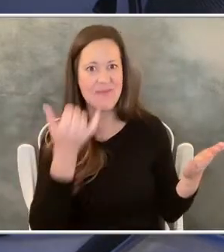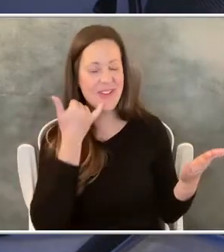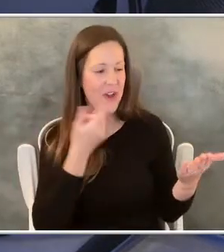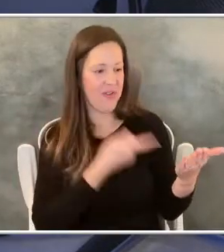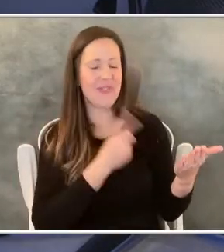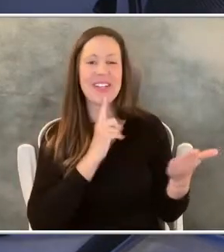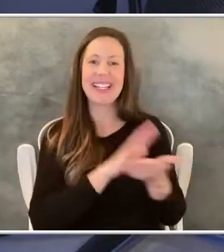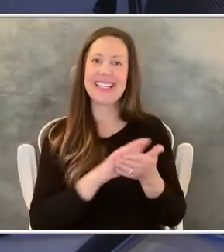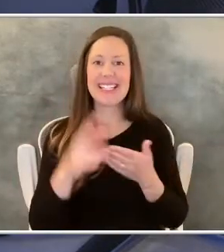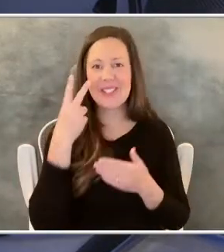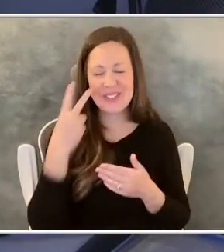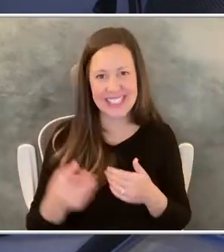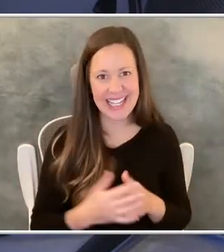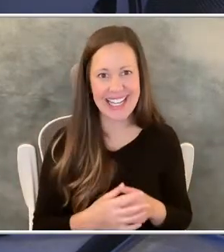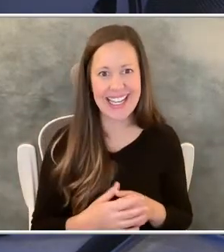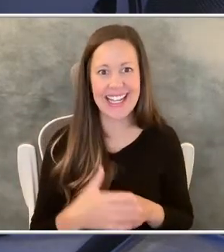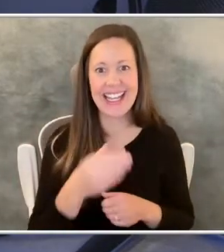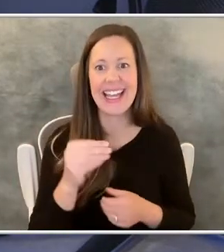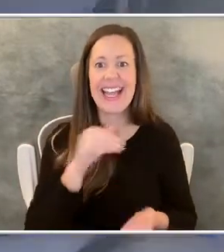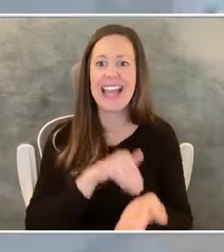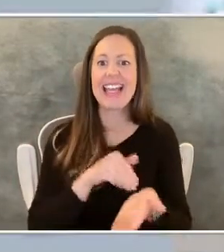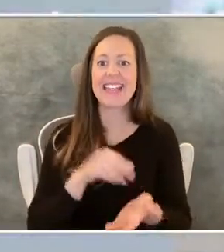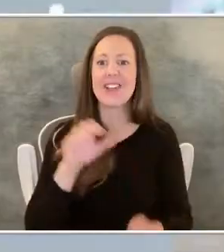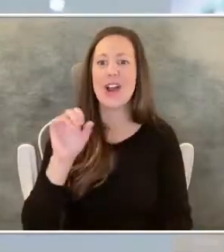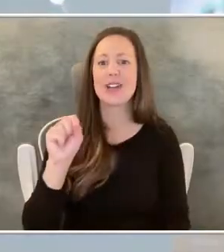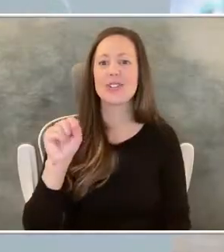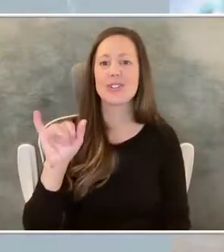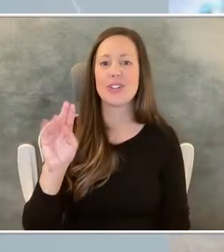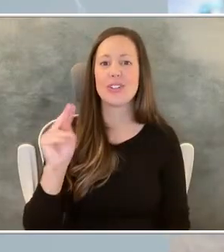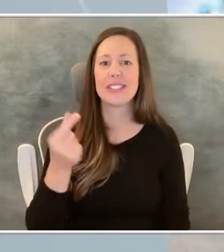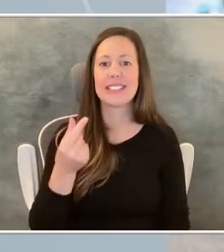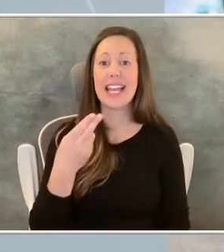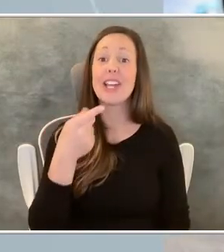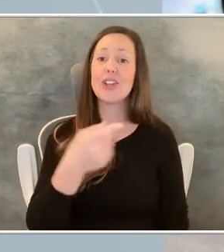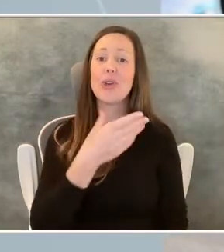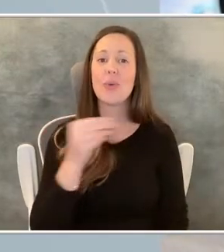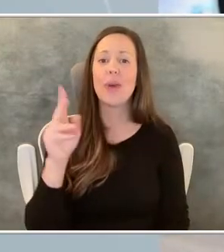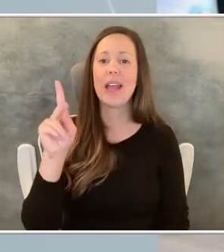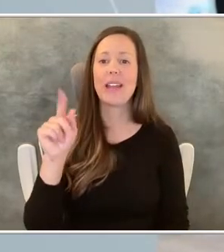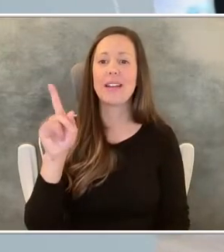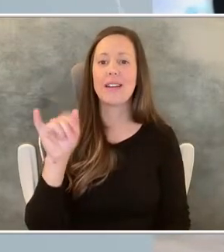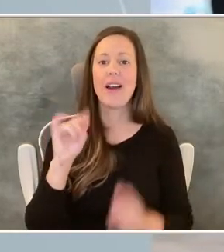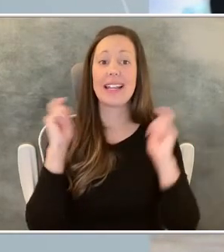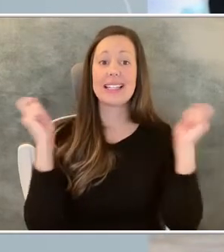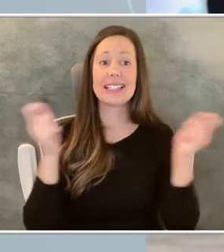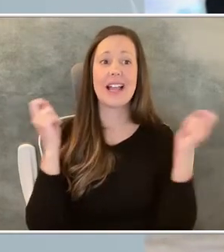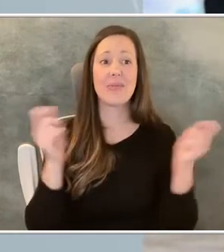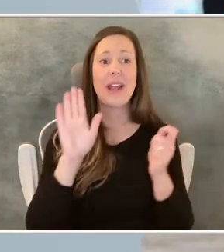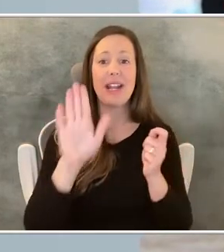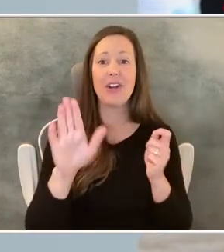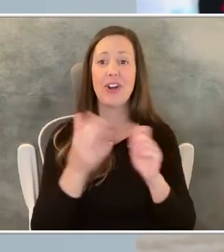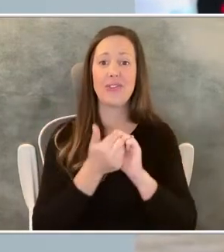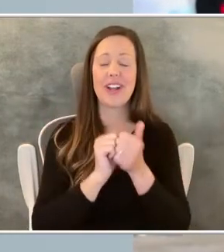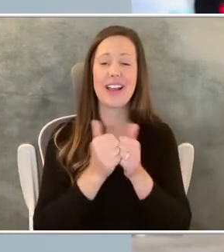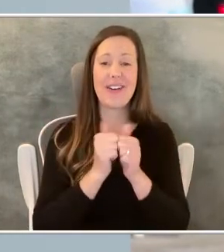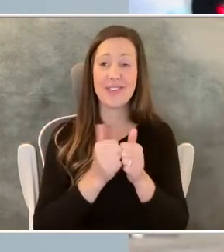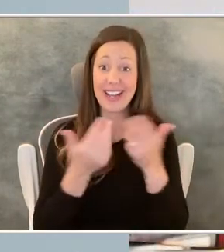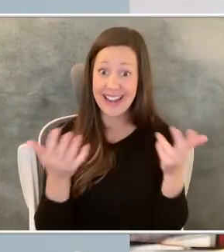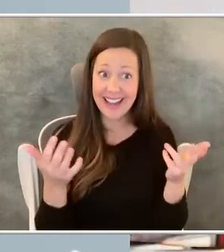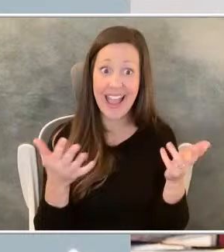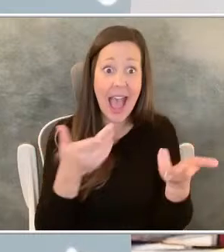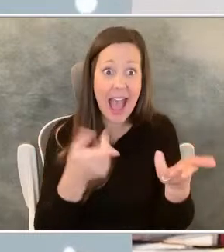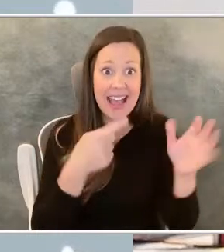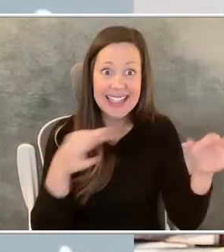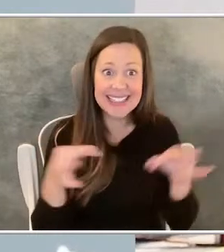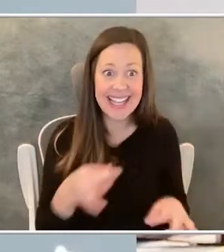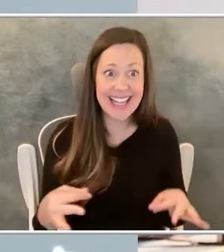that. And then Dr. Singh, you and Kati celebrated her recovery milestone in such a big way. Start us out and tell us all about it. And then